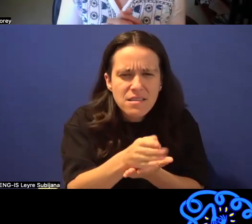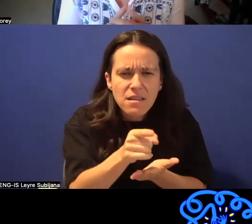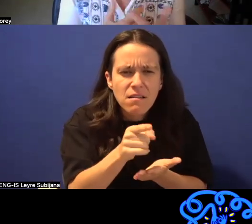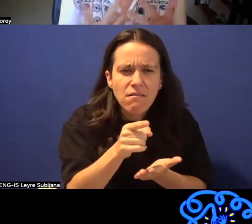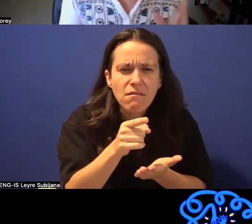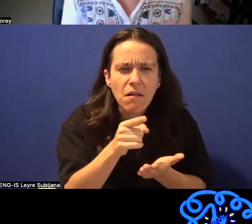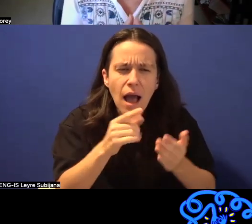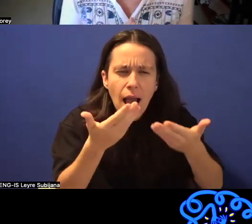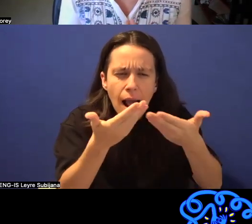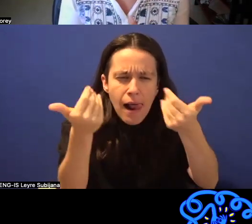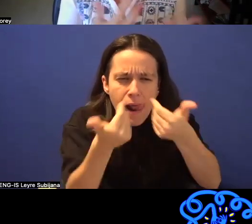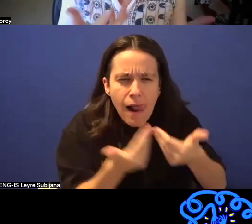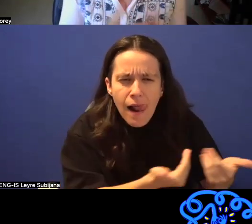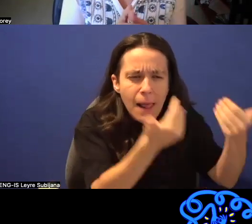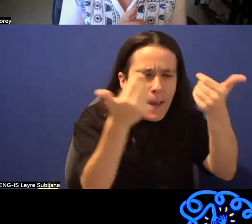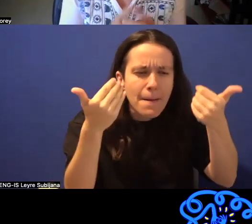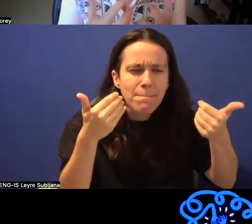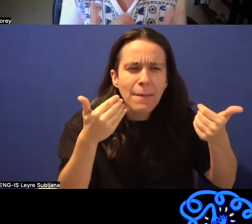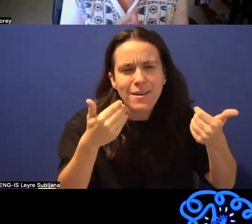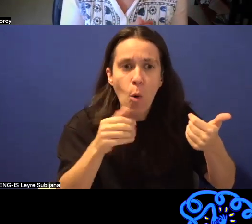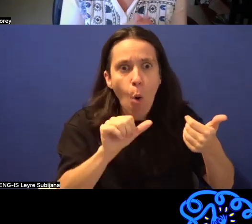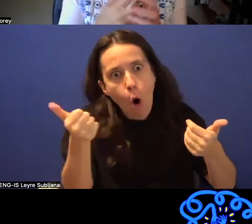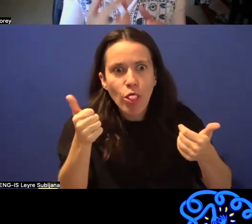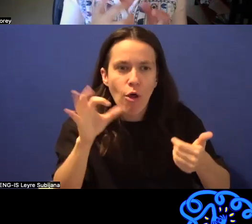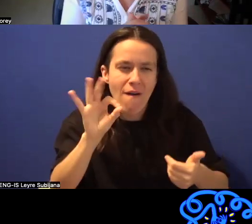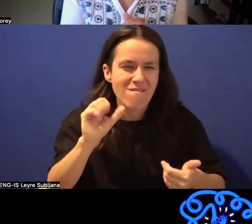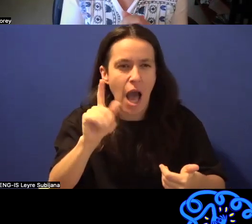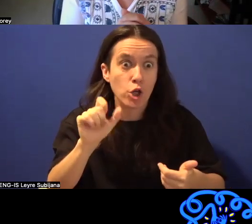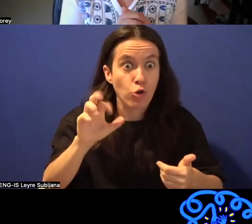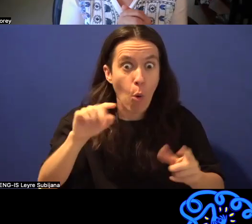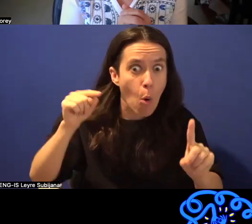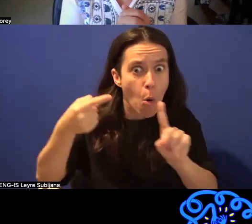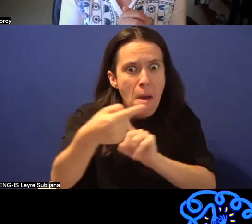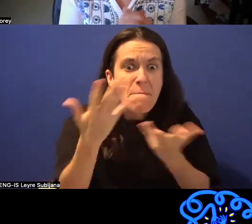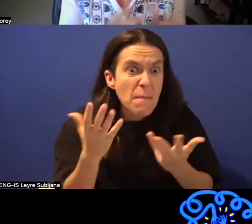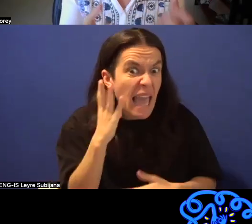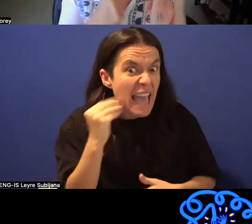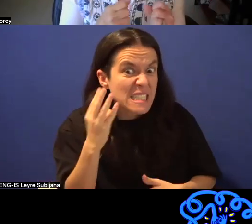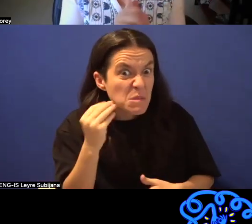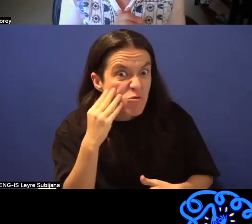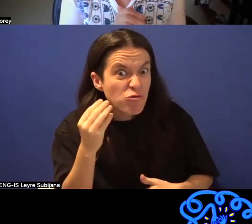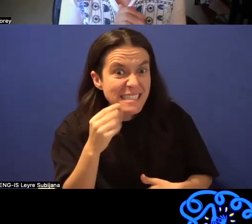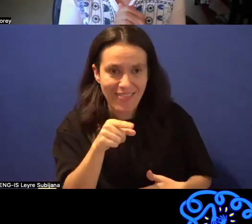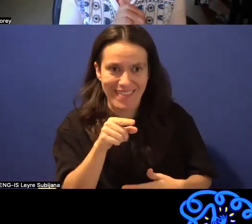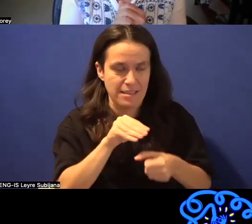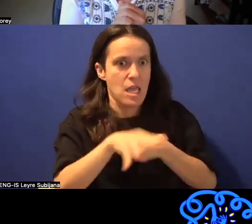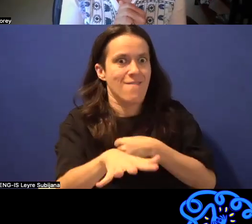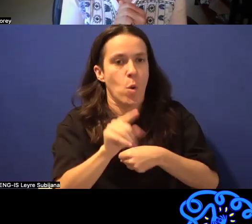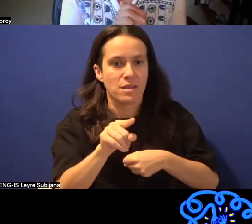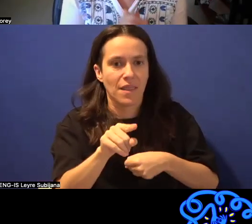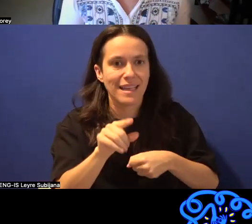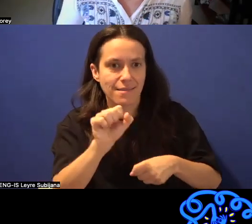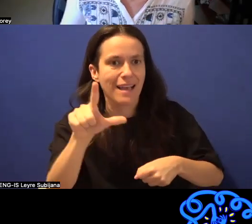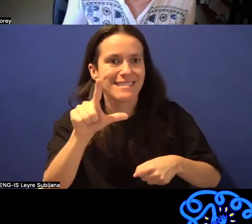overridden by other factors. For example, sort of experience that really drives these highly iconic words so you can retrieve the